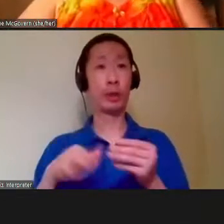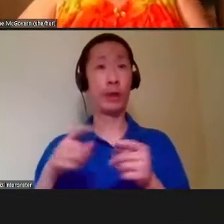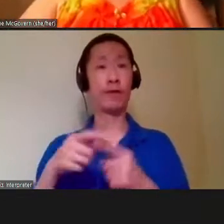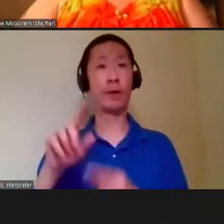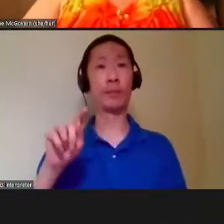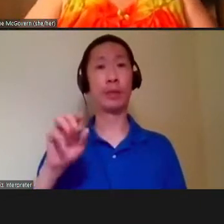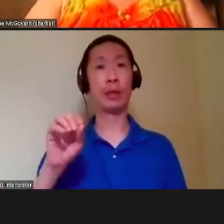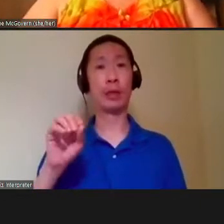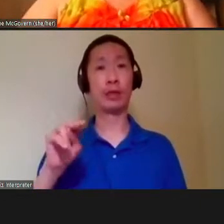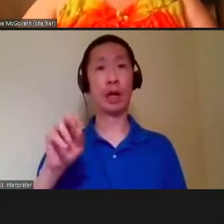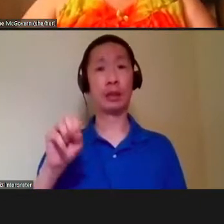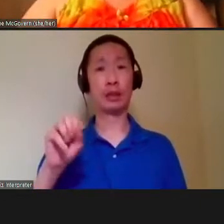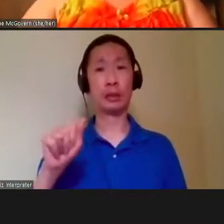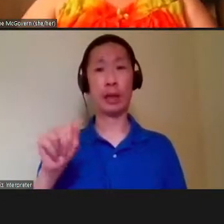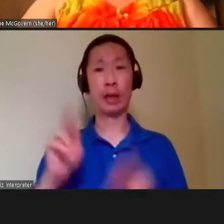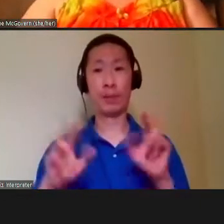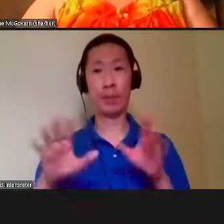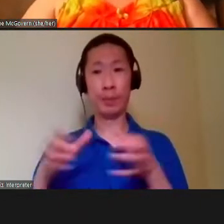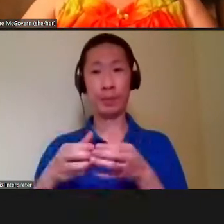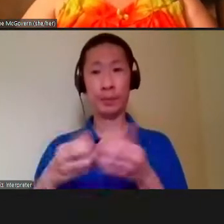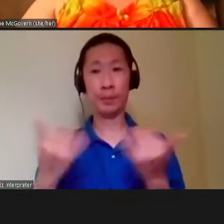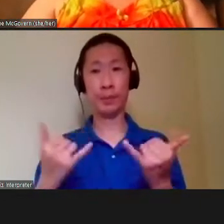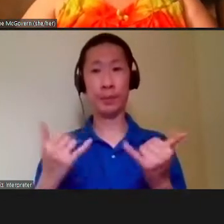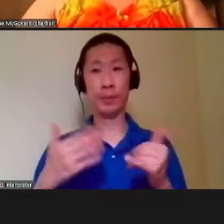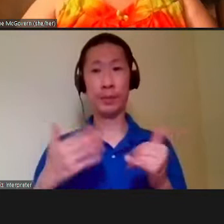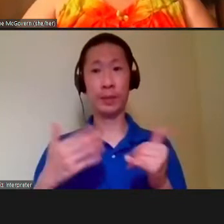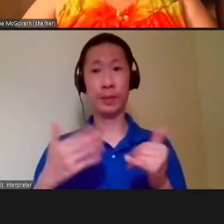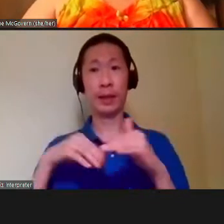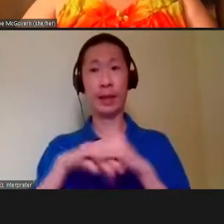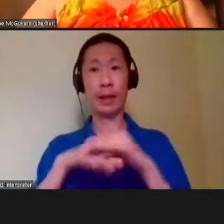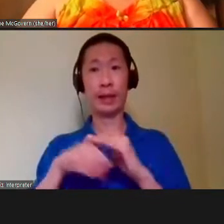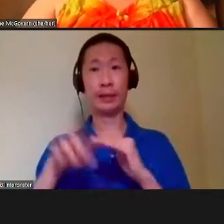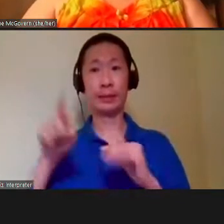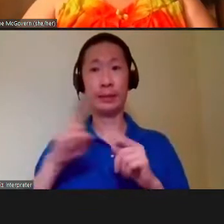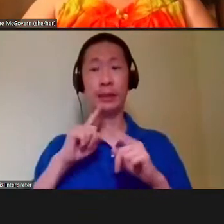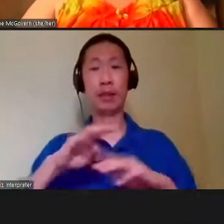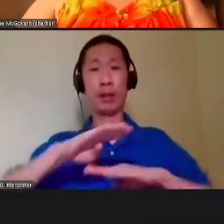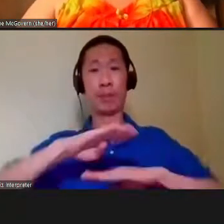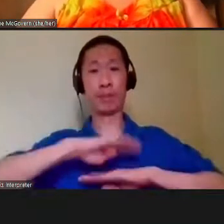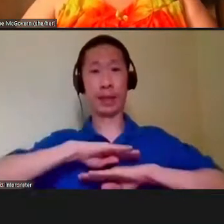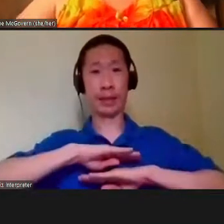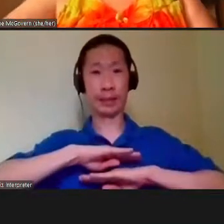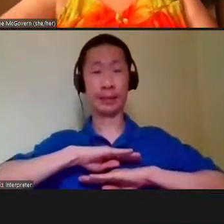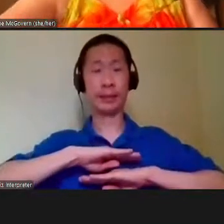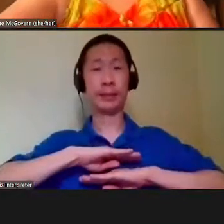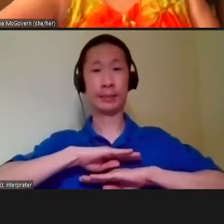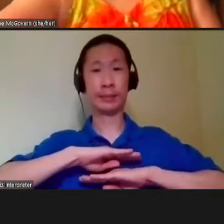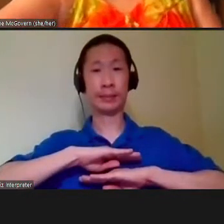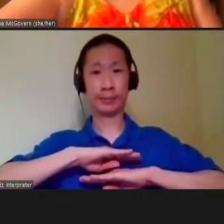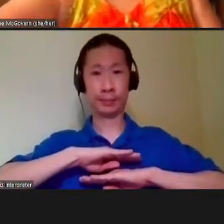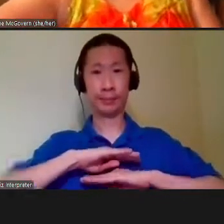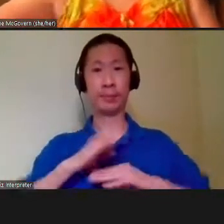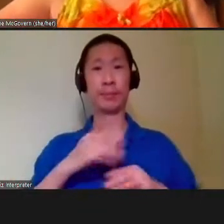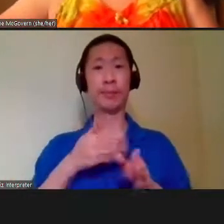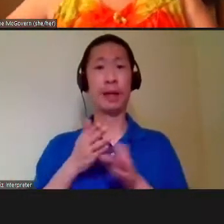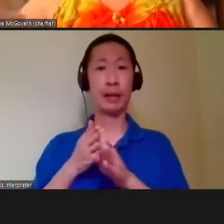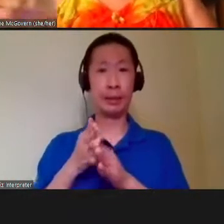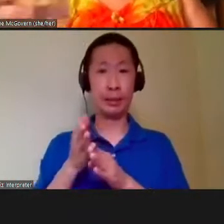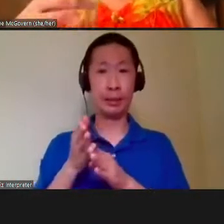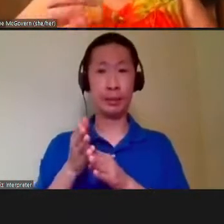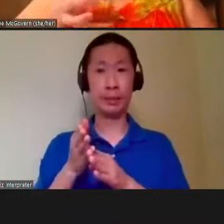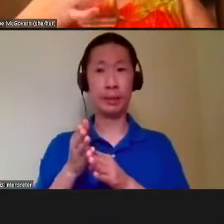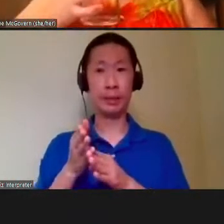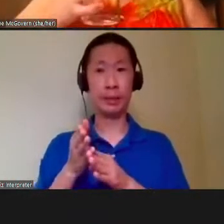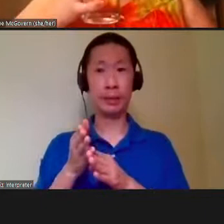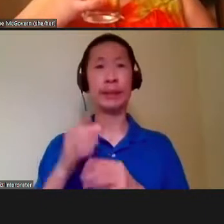people. Currently, my access needs are met, and my discipline is